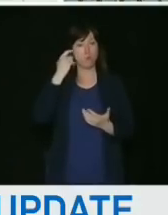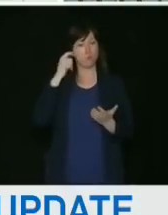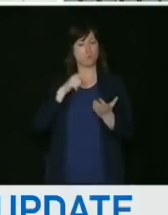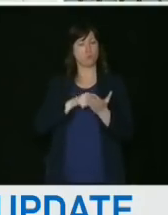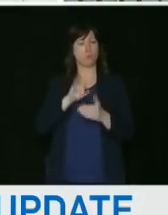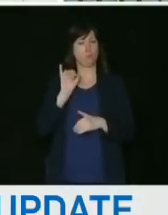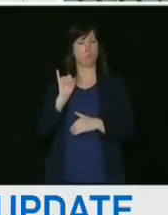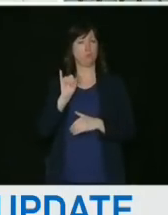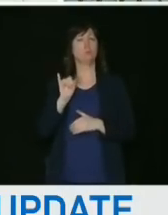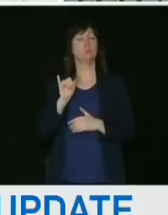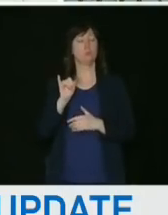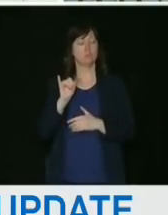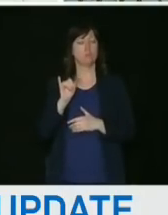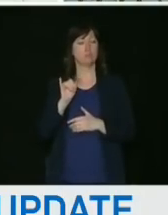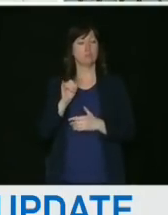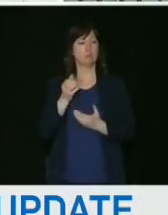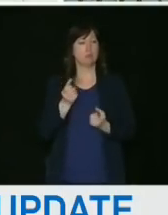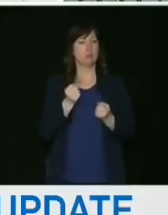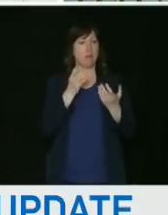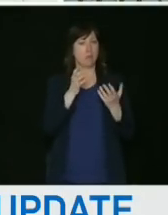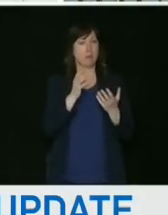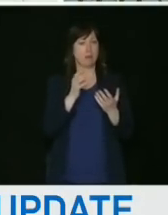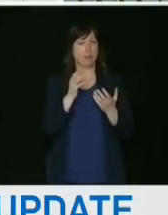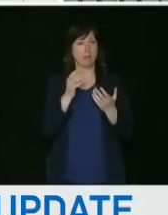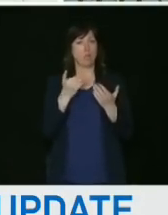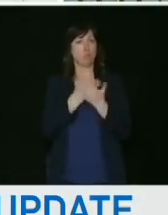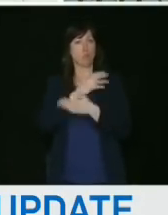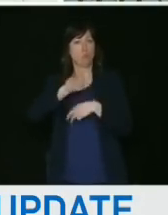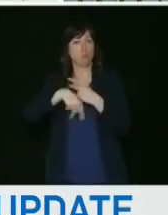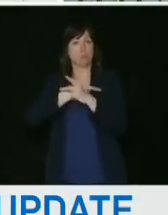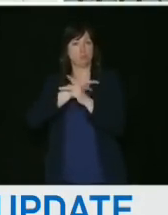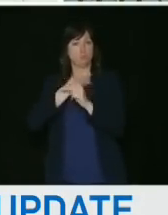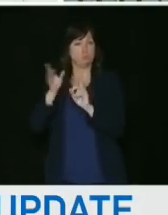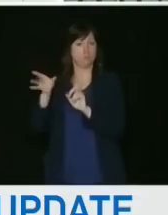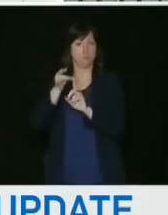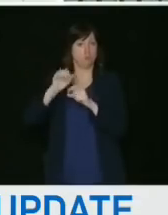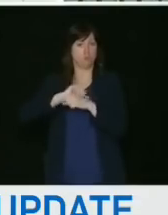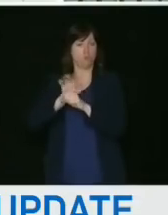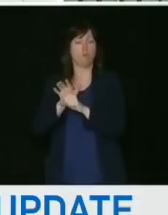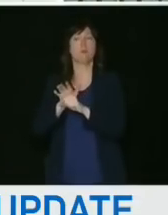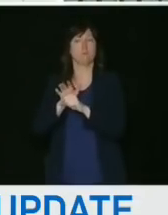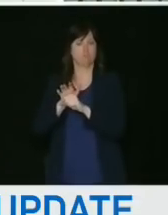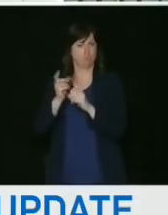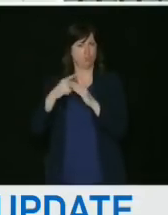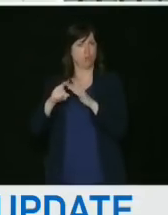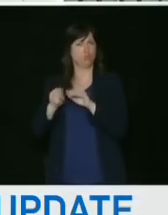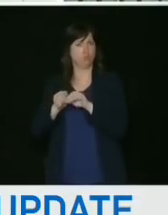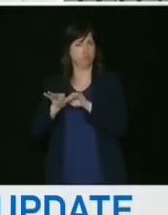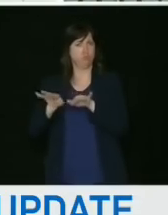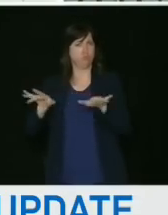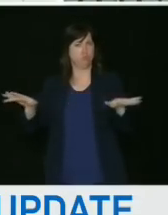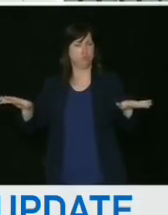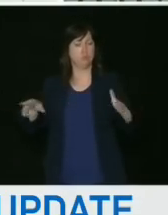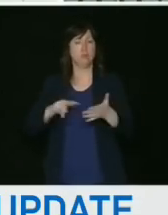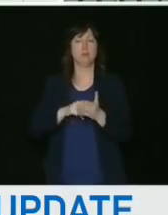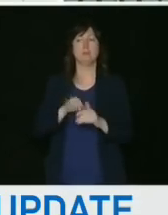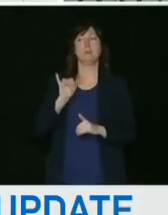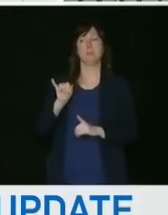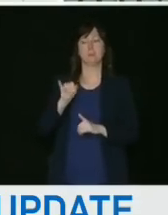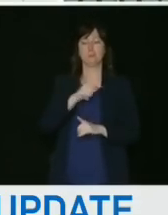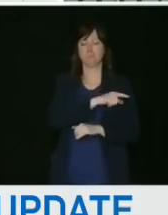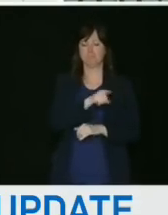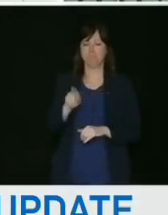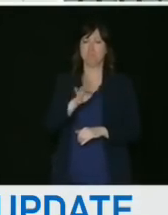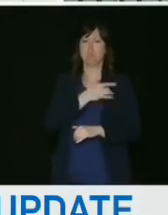of cases or the proportion of cases caused by variants is also increasing, this is a sign, in my opinion, for